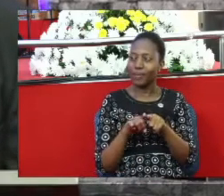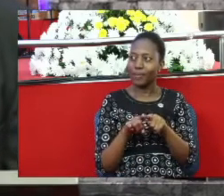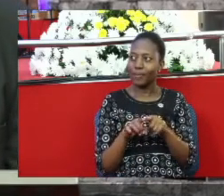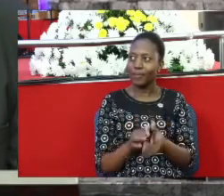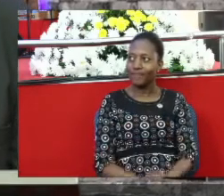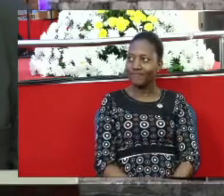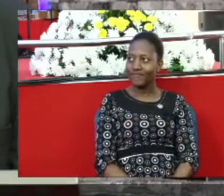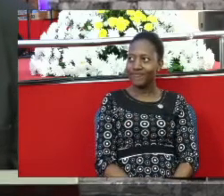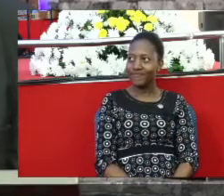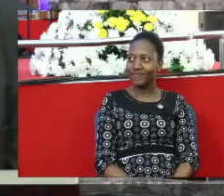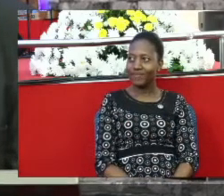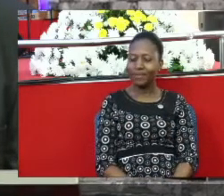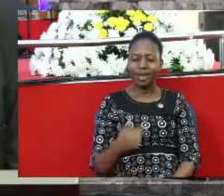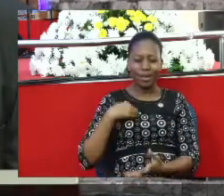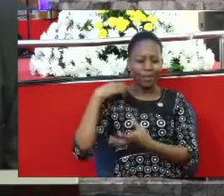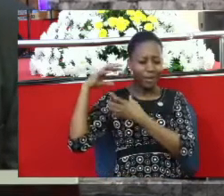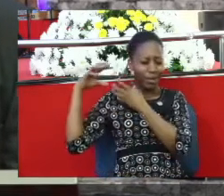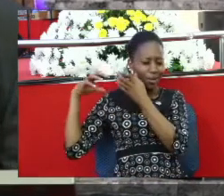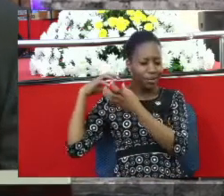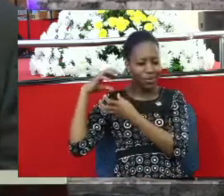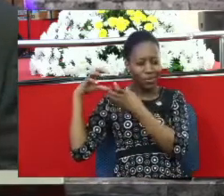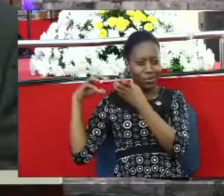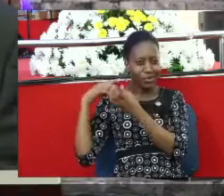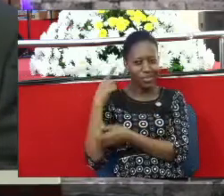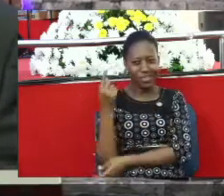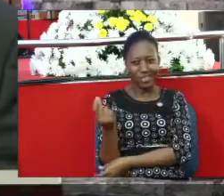Oh, I confused them. I wanted you to start with it